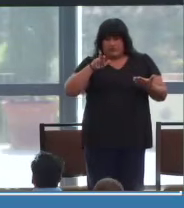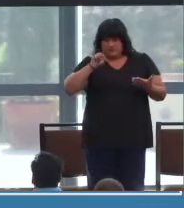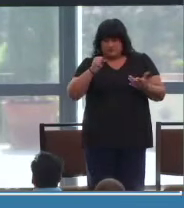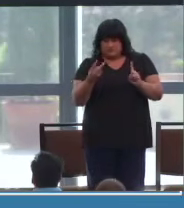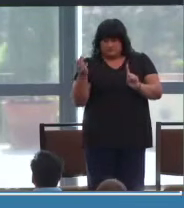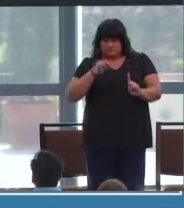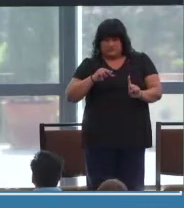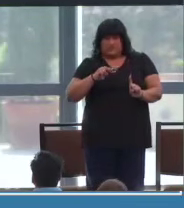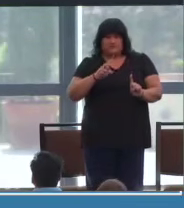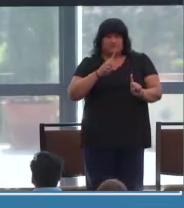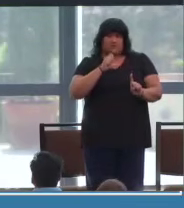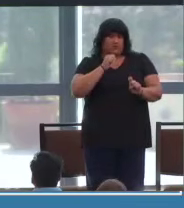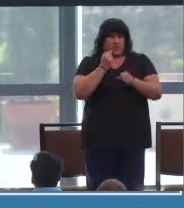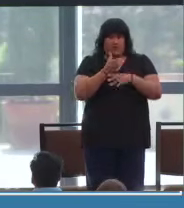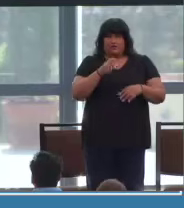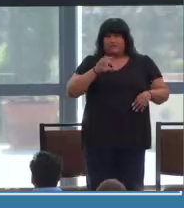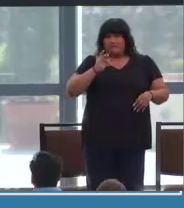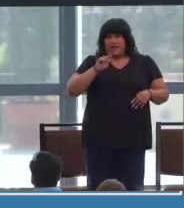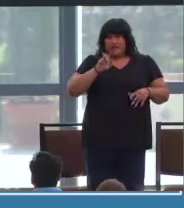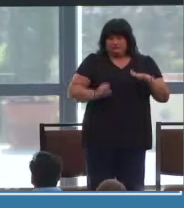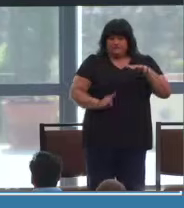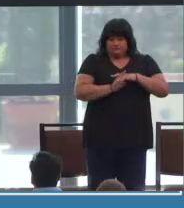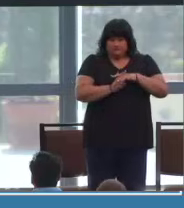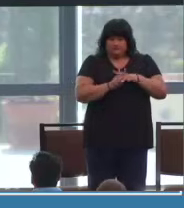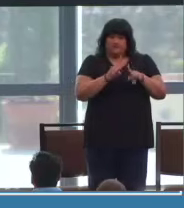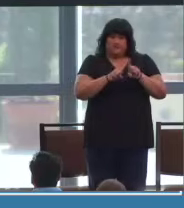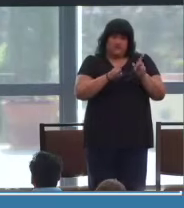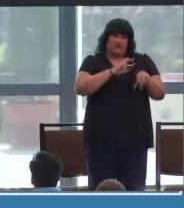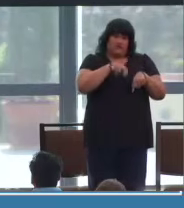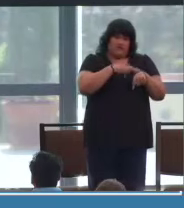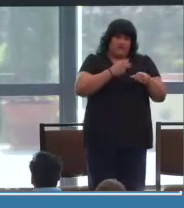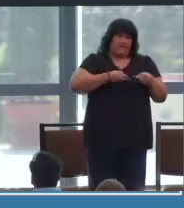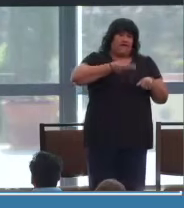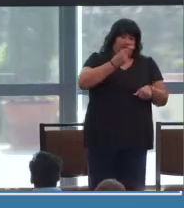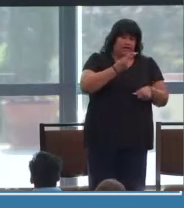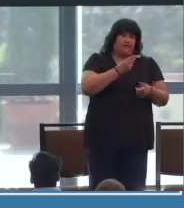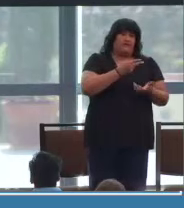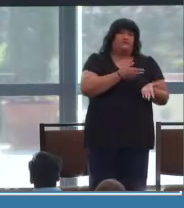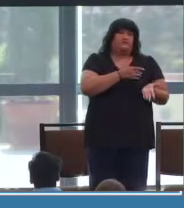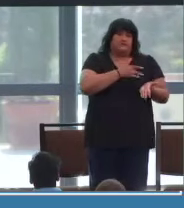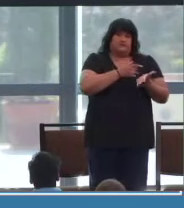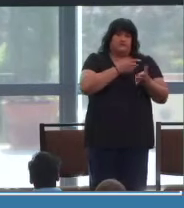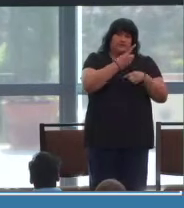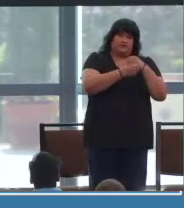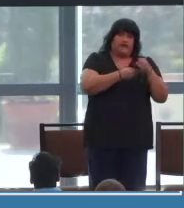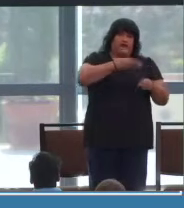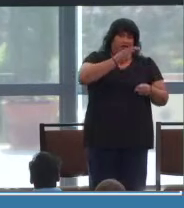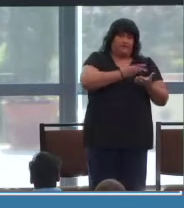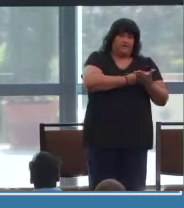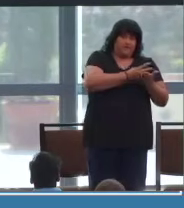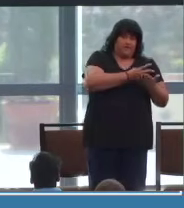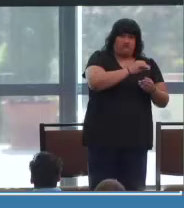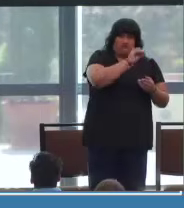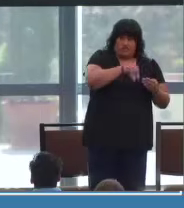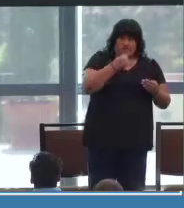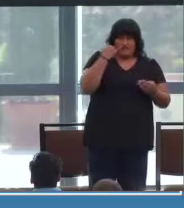to remember that things like diaphragms and condoms do have a higher failure rate, 12 to 18%. If you're using spermicide